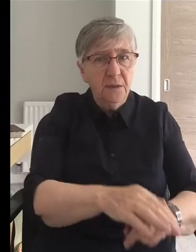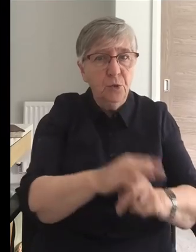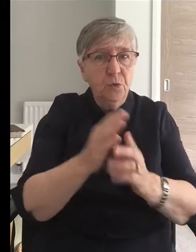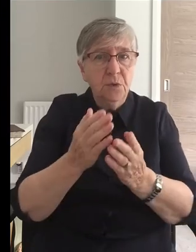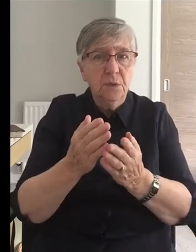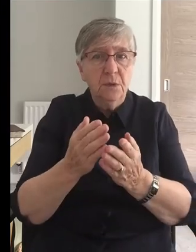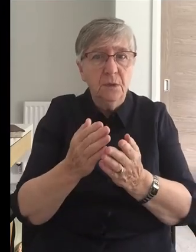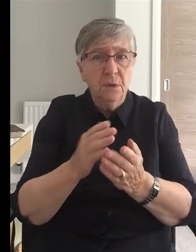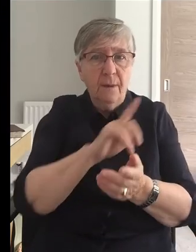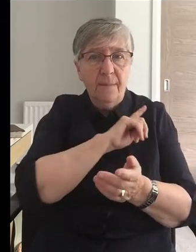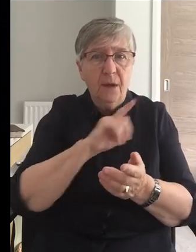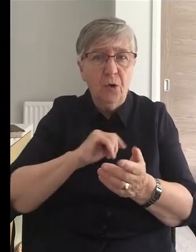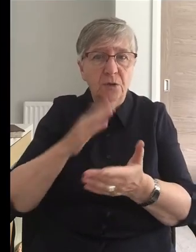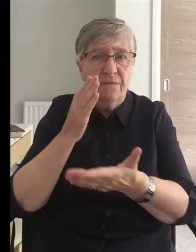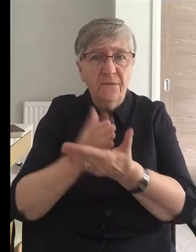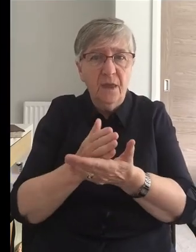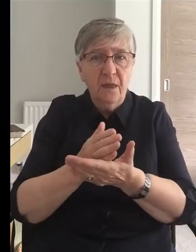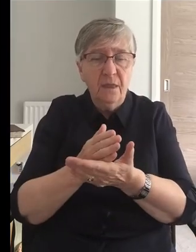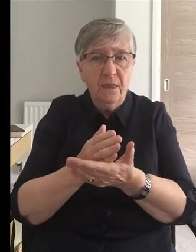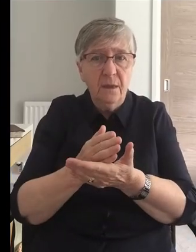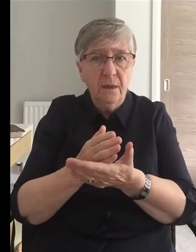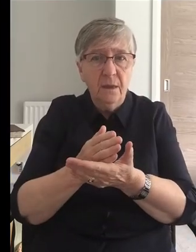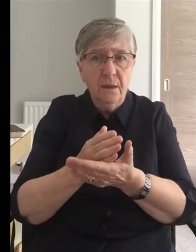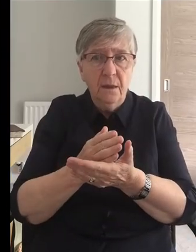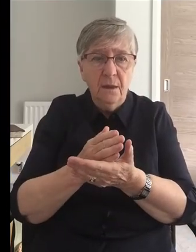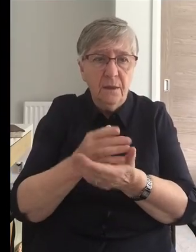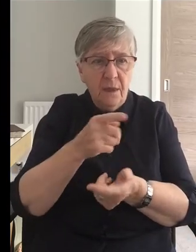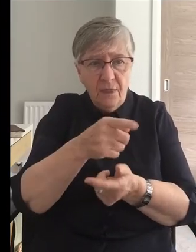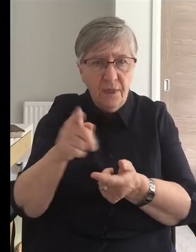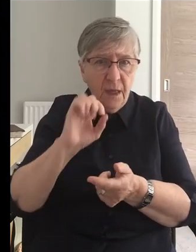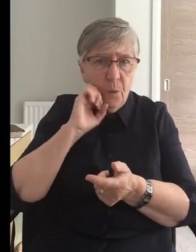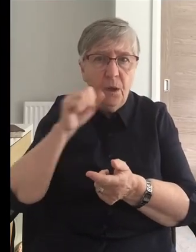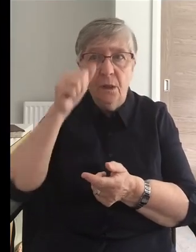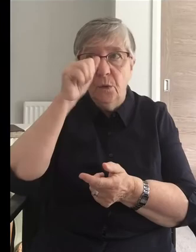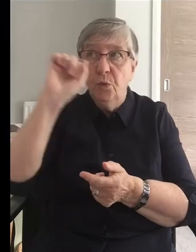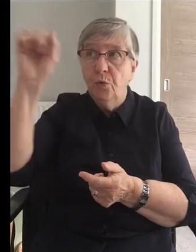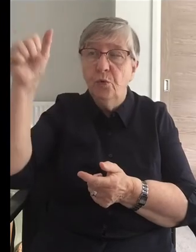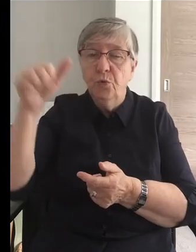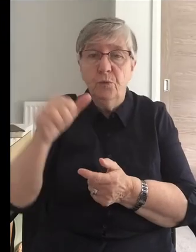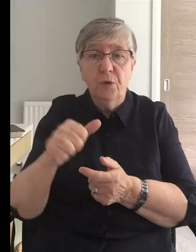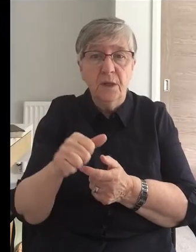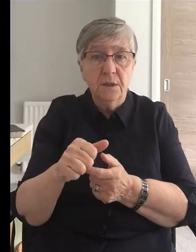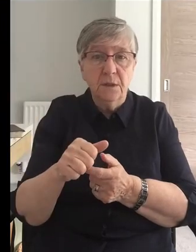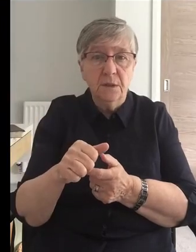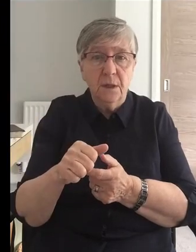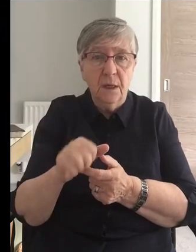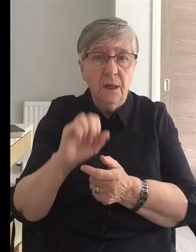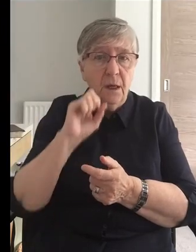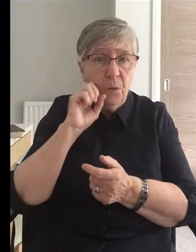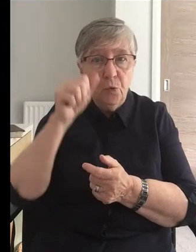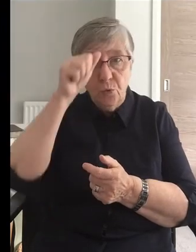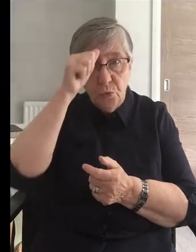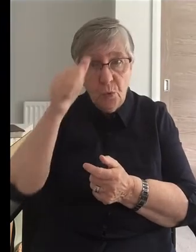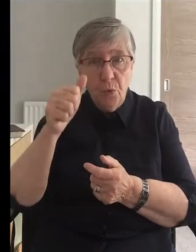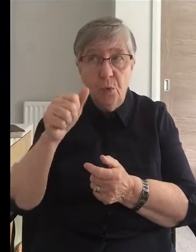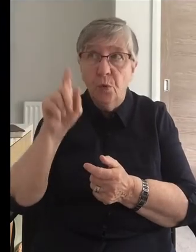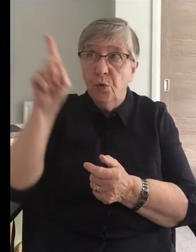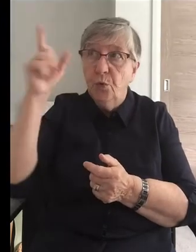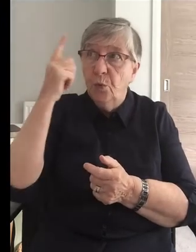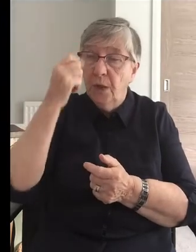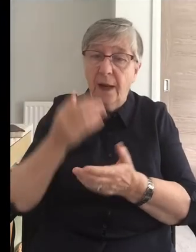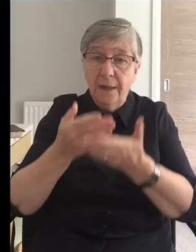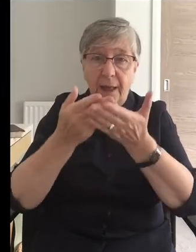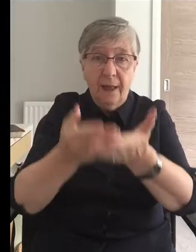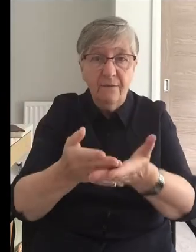We pray that your persecuted church would know your presence and would know the strength that you can give them.